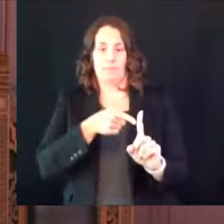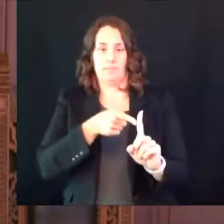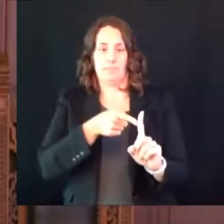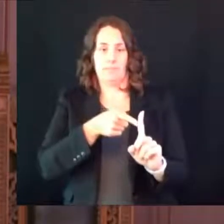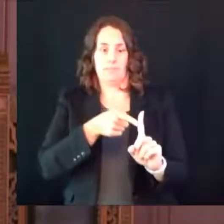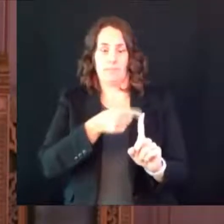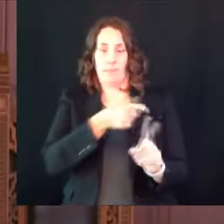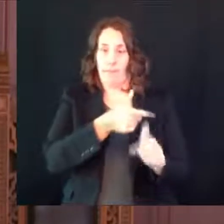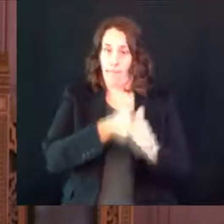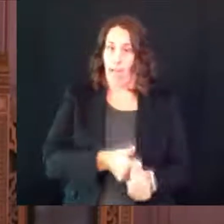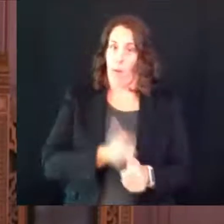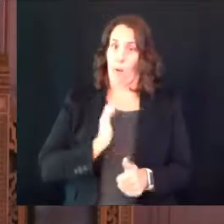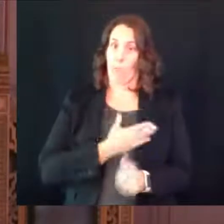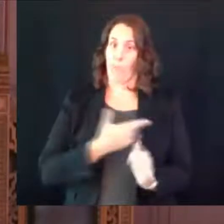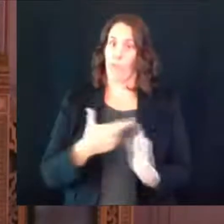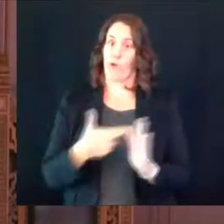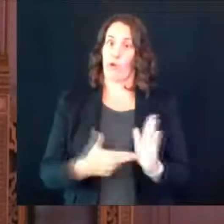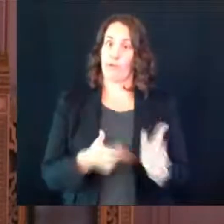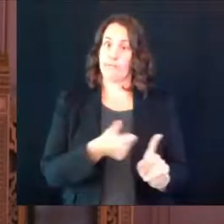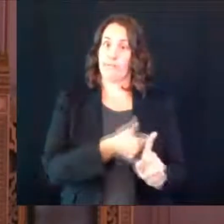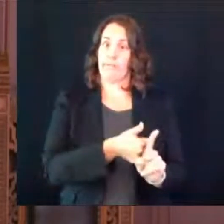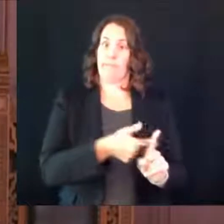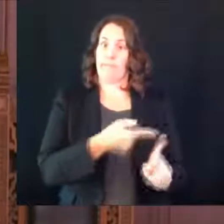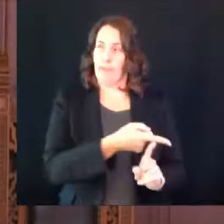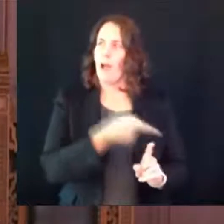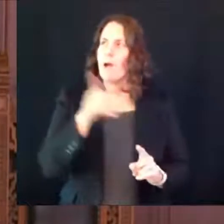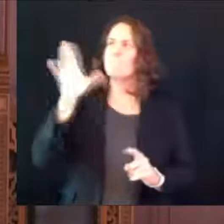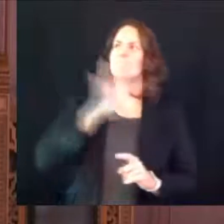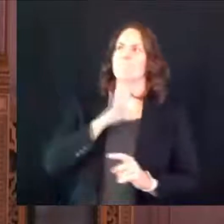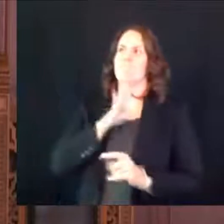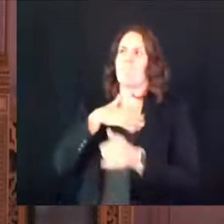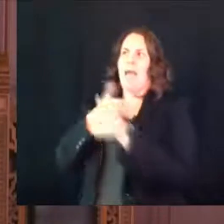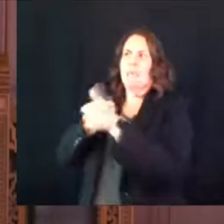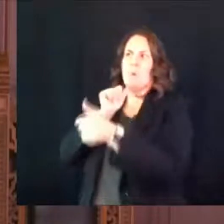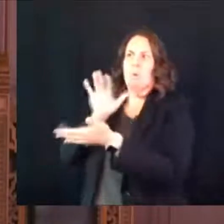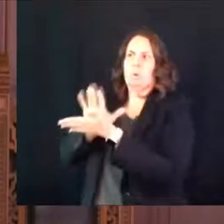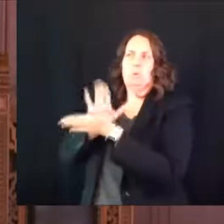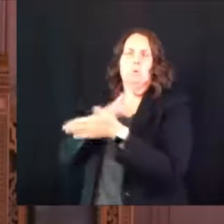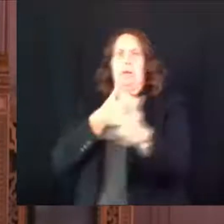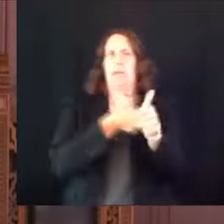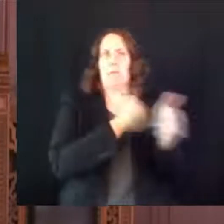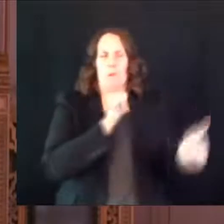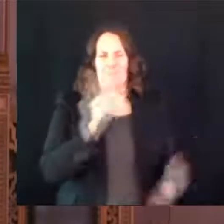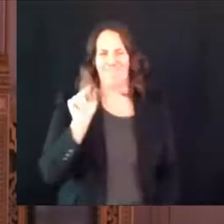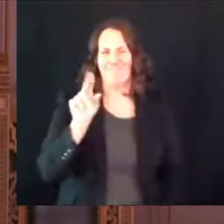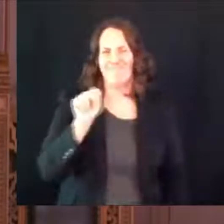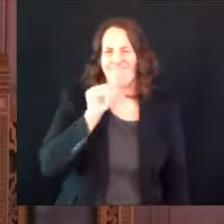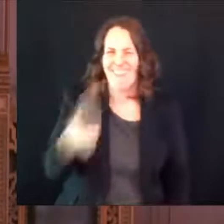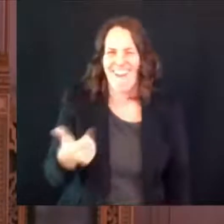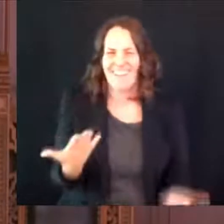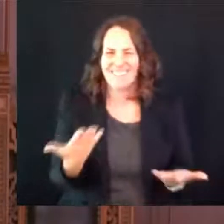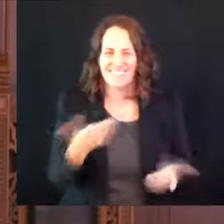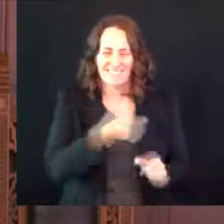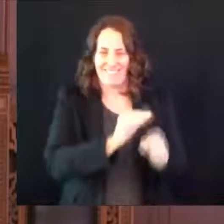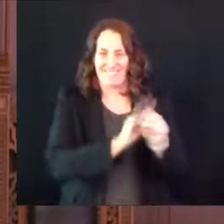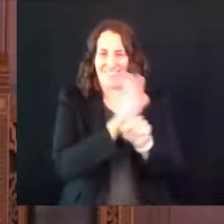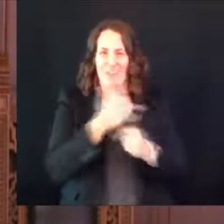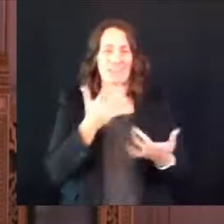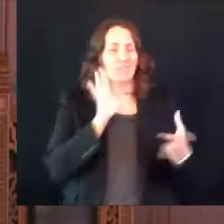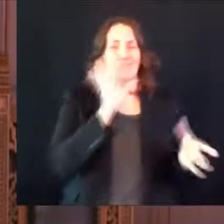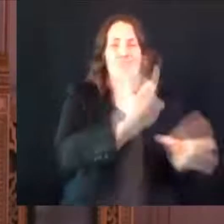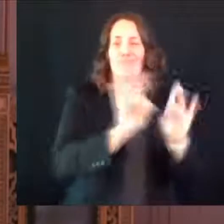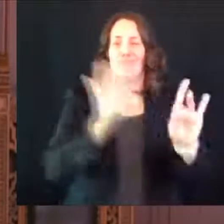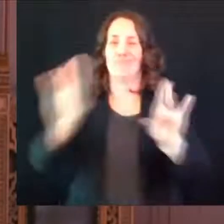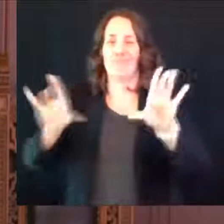order that we issued will drive the numbers down. We don't have to worry about another health emergency.